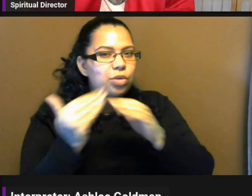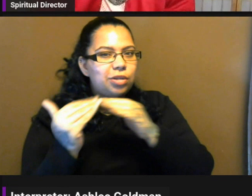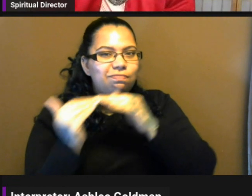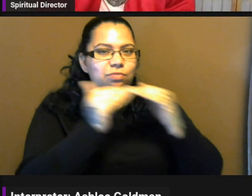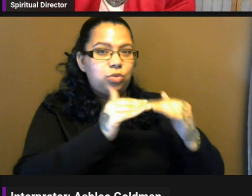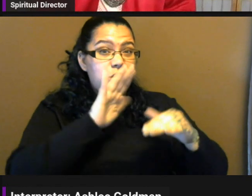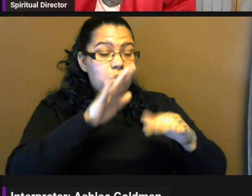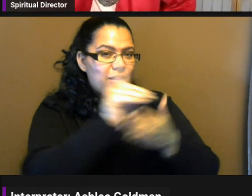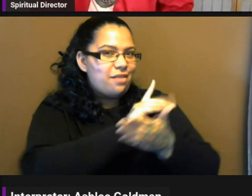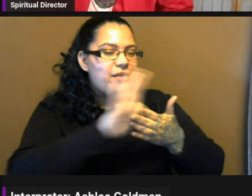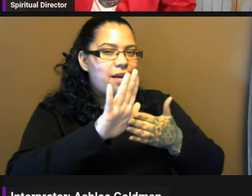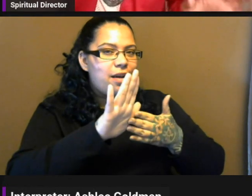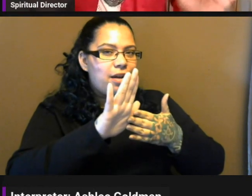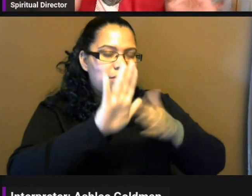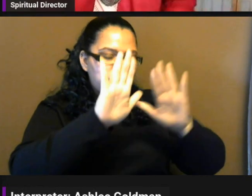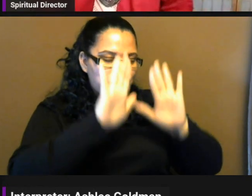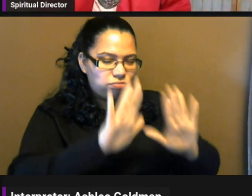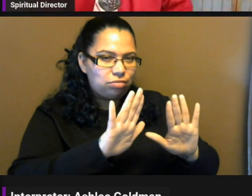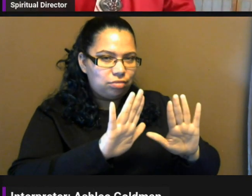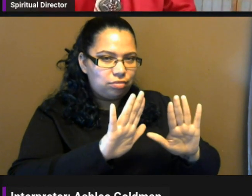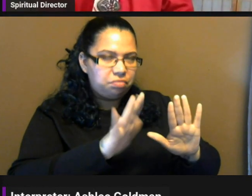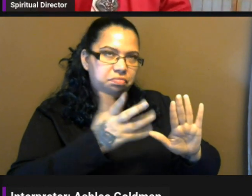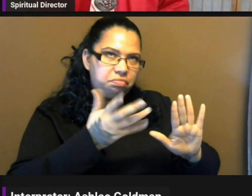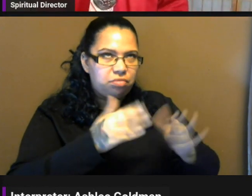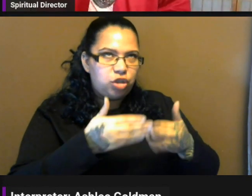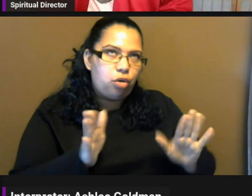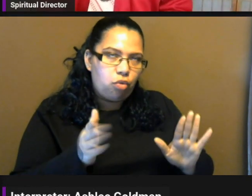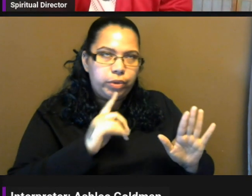divine greatness, in essence.